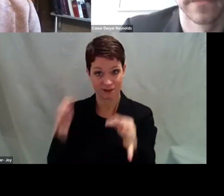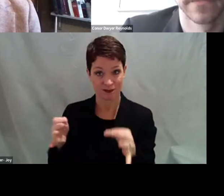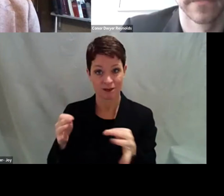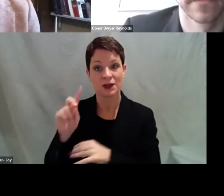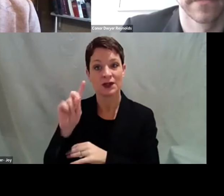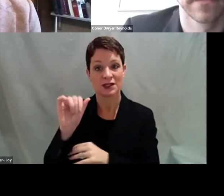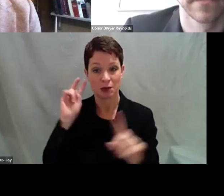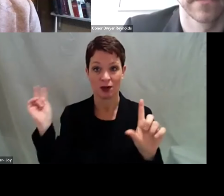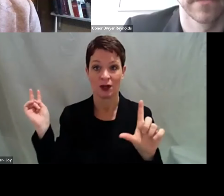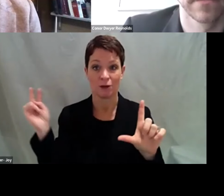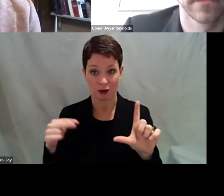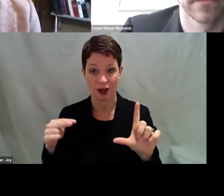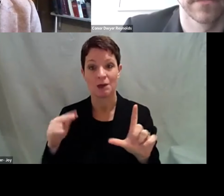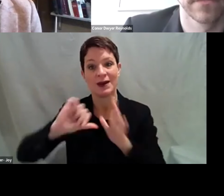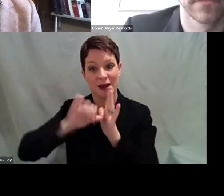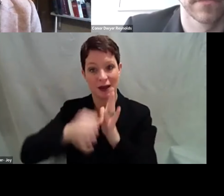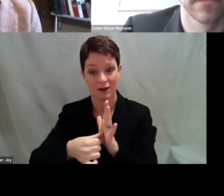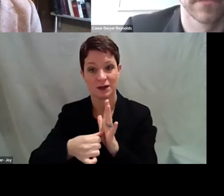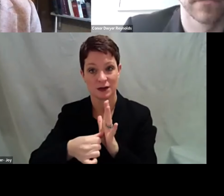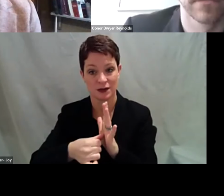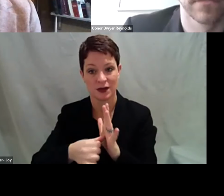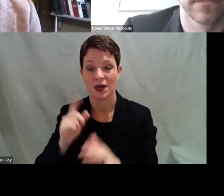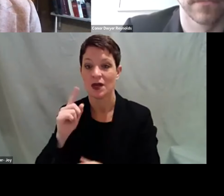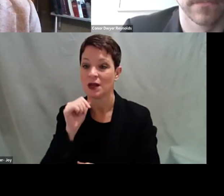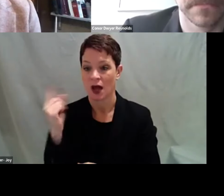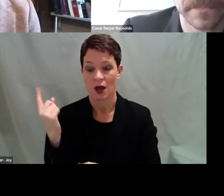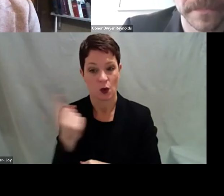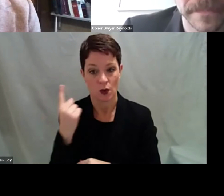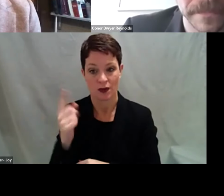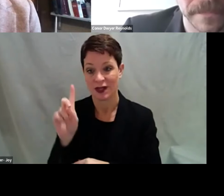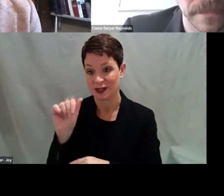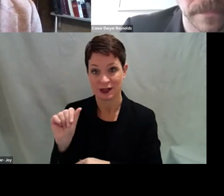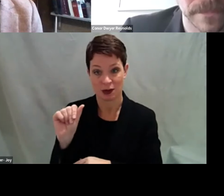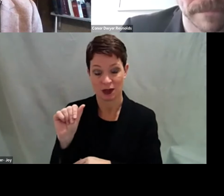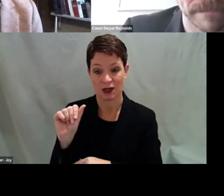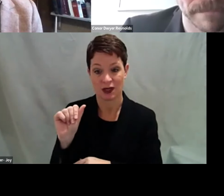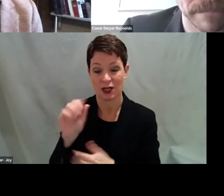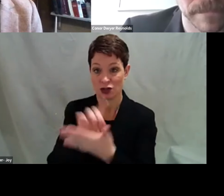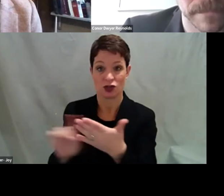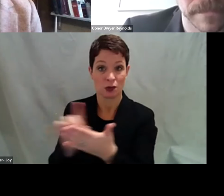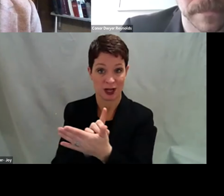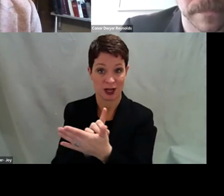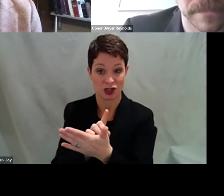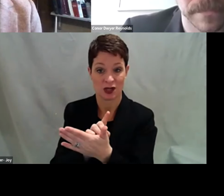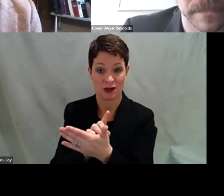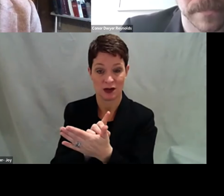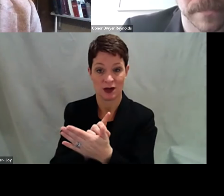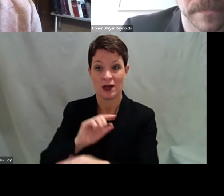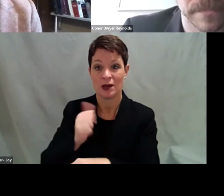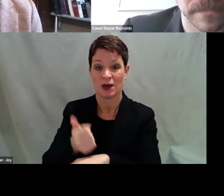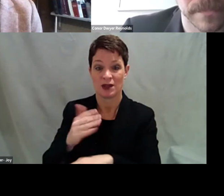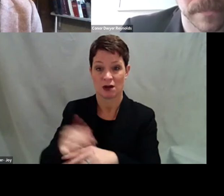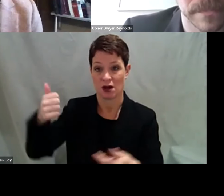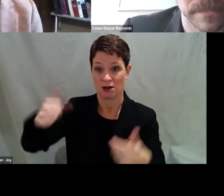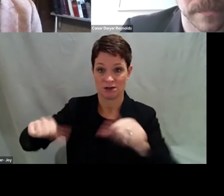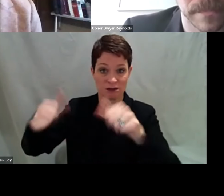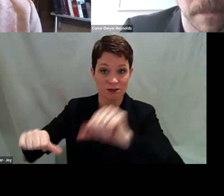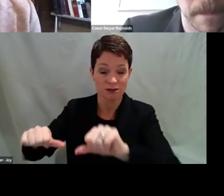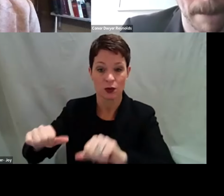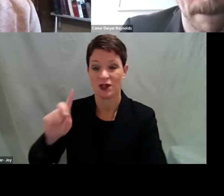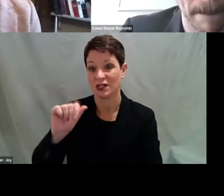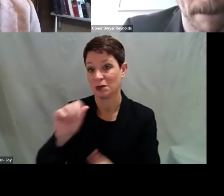frame emphasizes not just that disability discrimination based on denials or